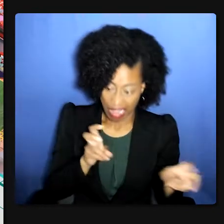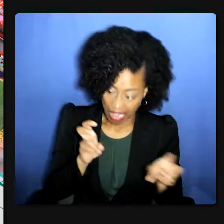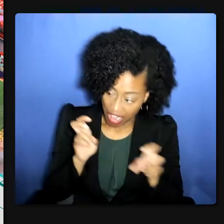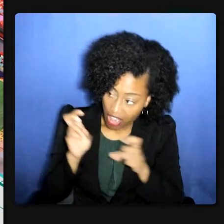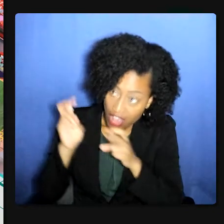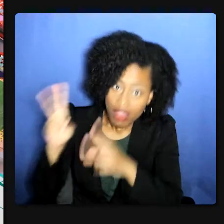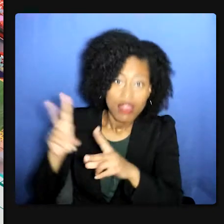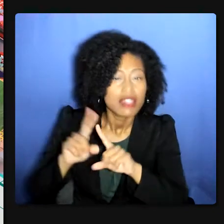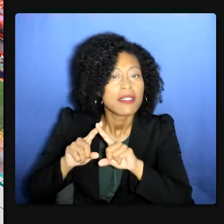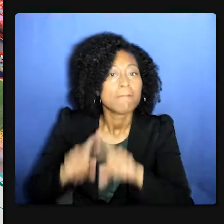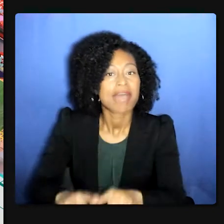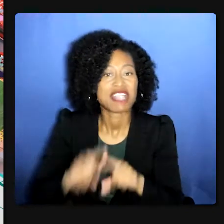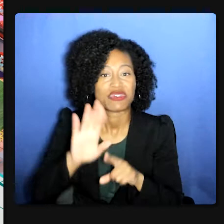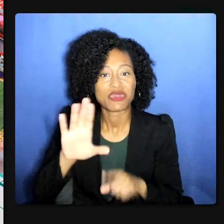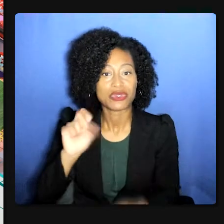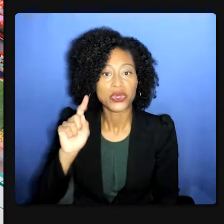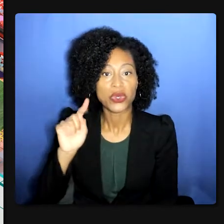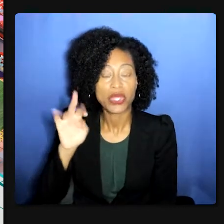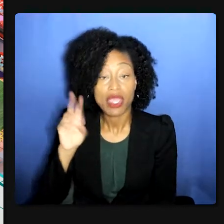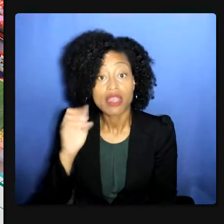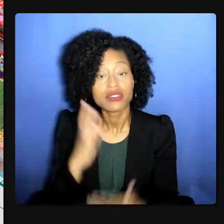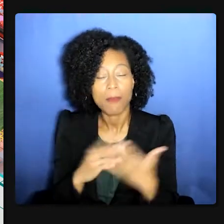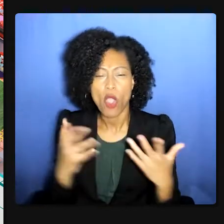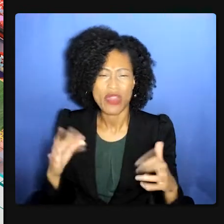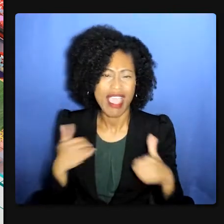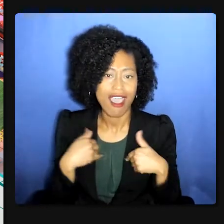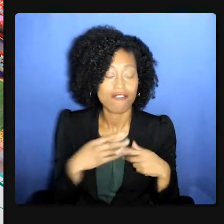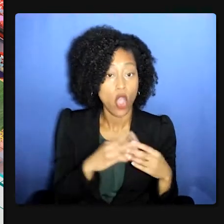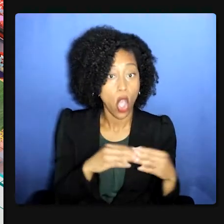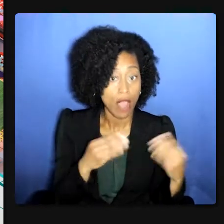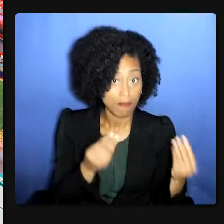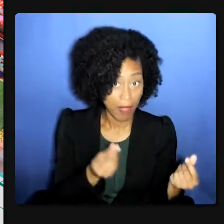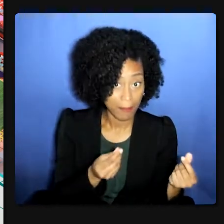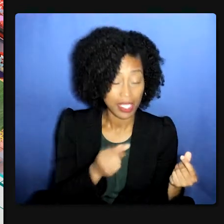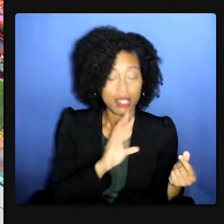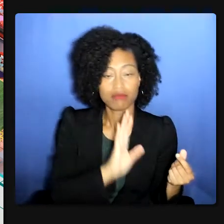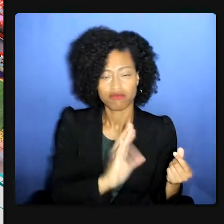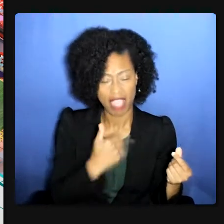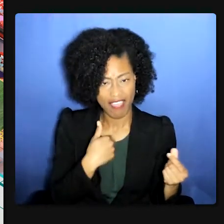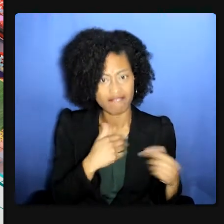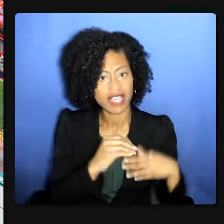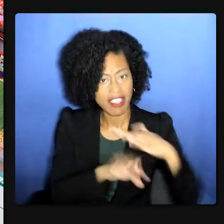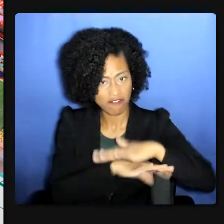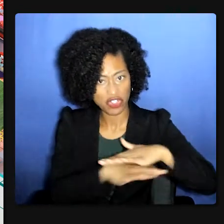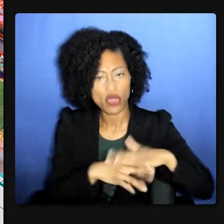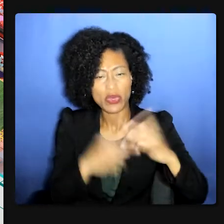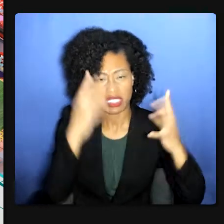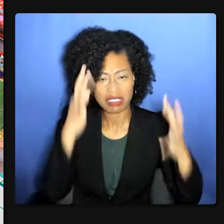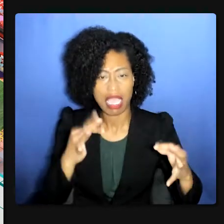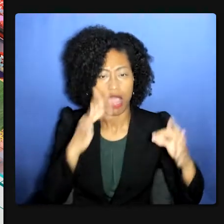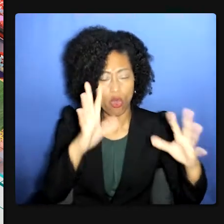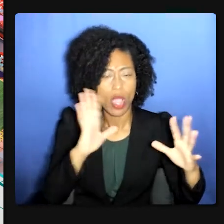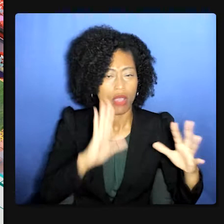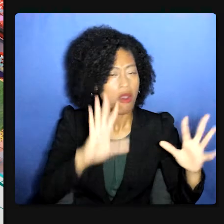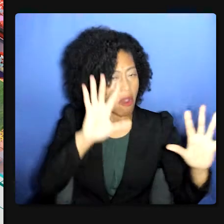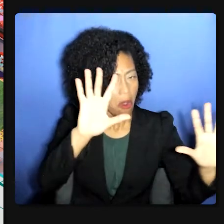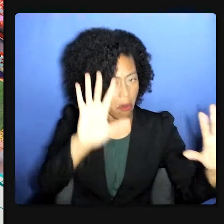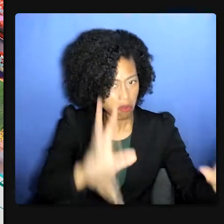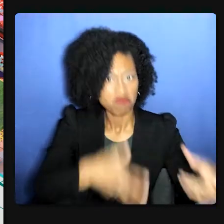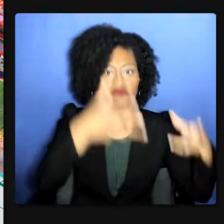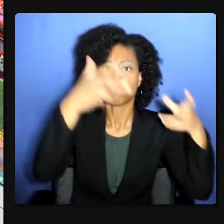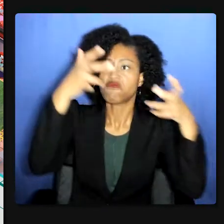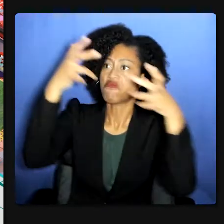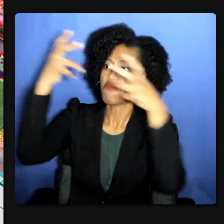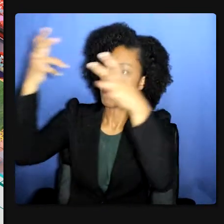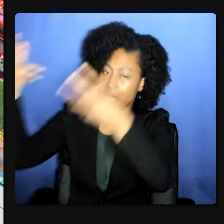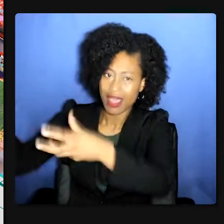though, depends on the studio. Some have existing on-premises infrastructure, and they've decided they'll move completely into the cloud, and